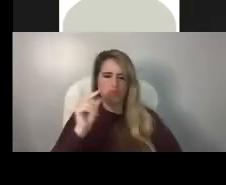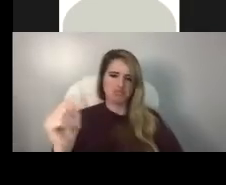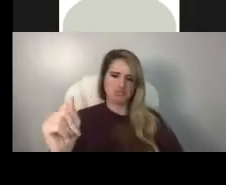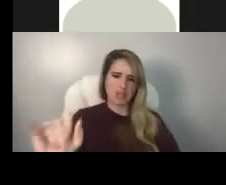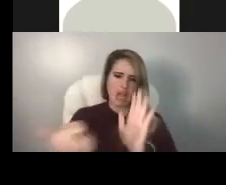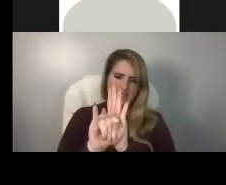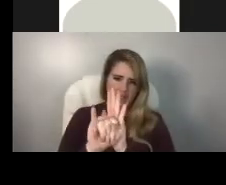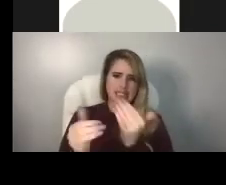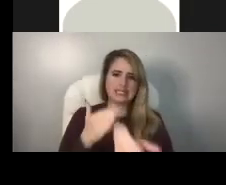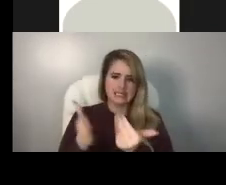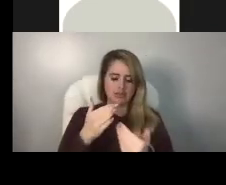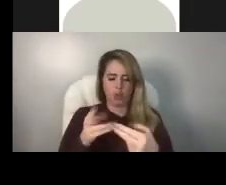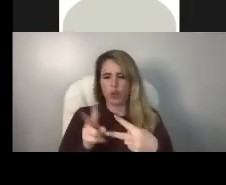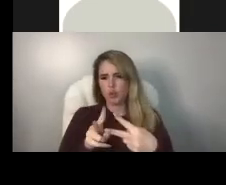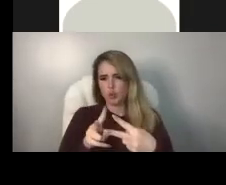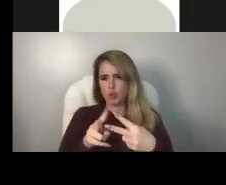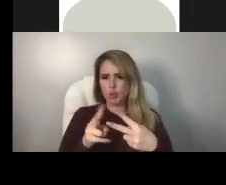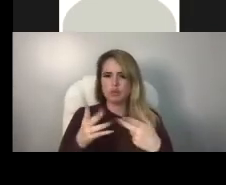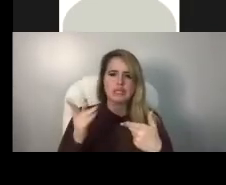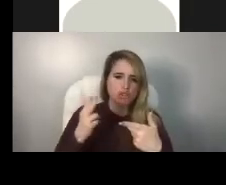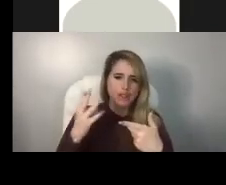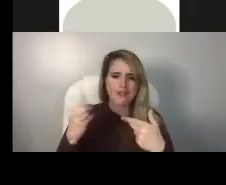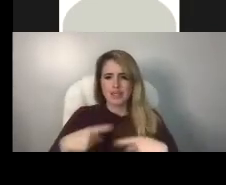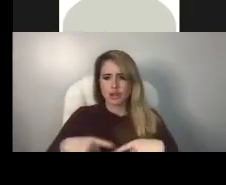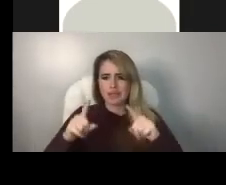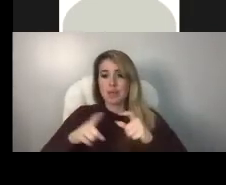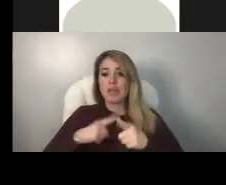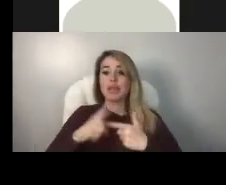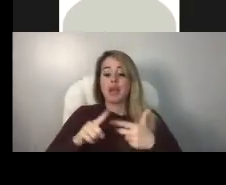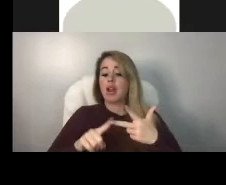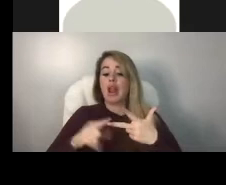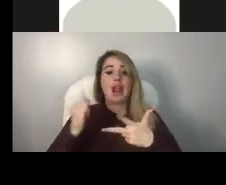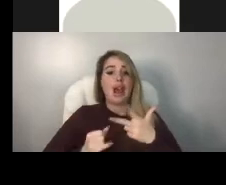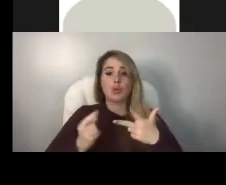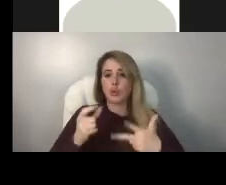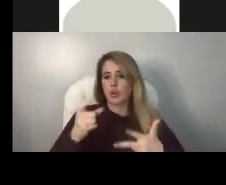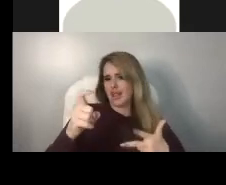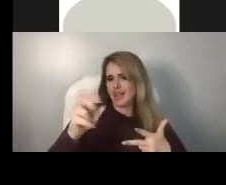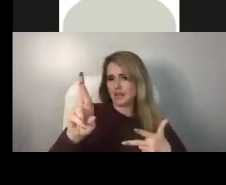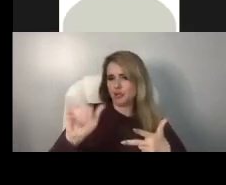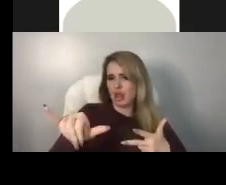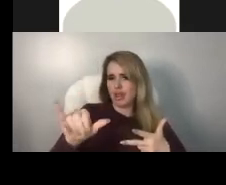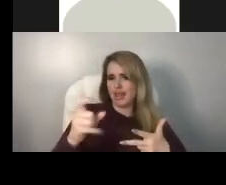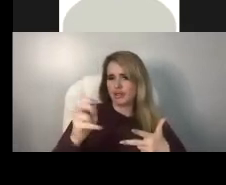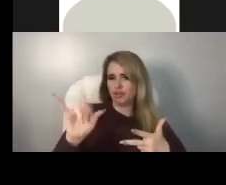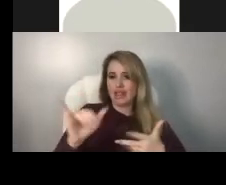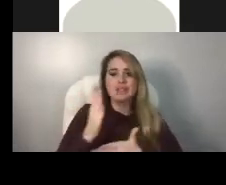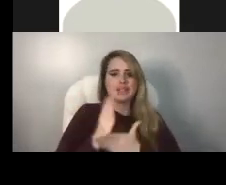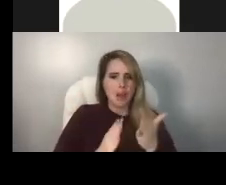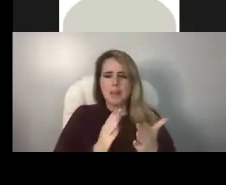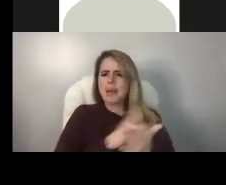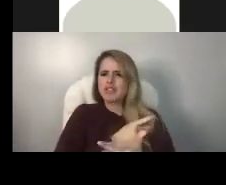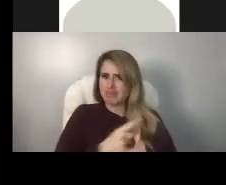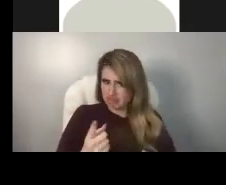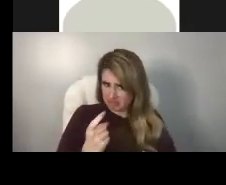on. And then we confirm that with an X-ray. Patients will sometimes say, don't you need an MRI? We rarely need